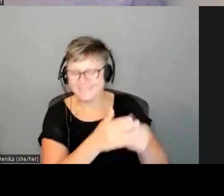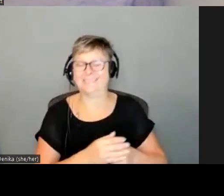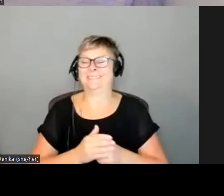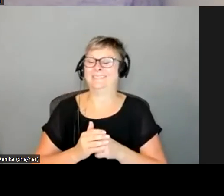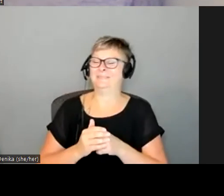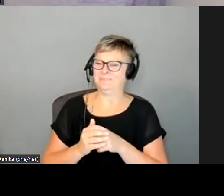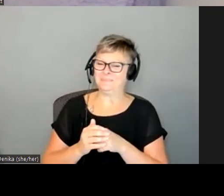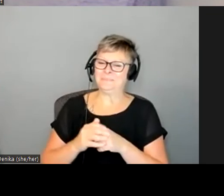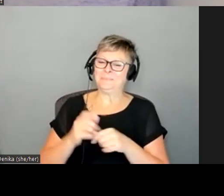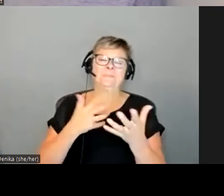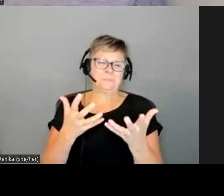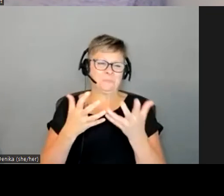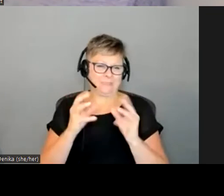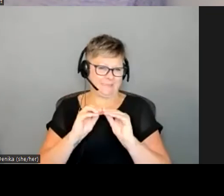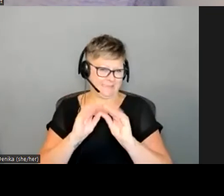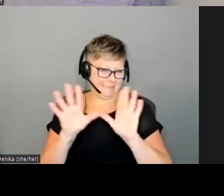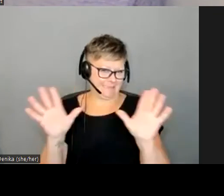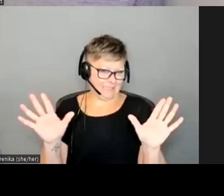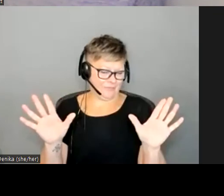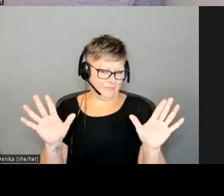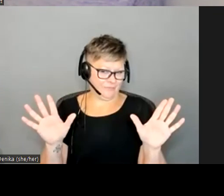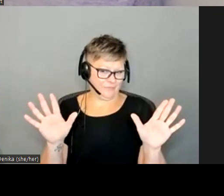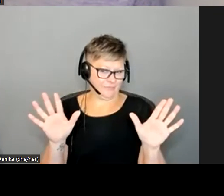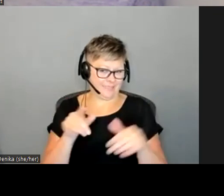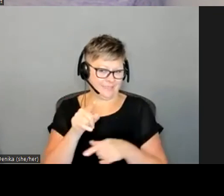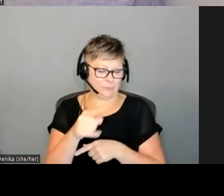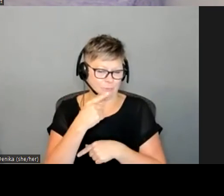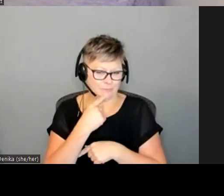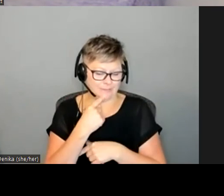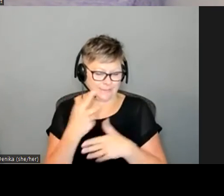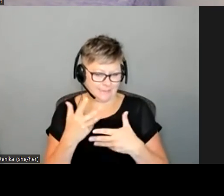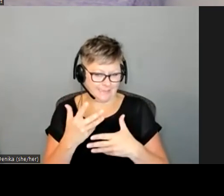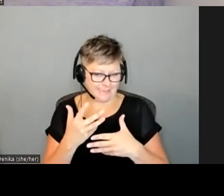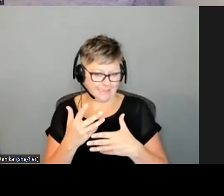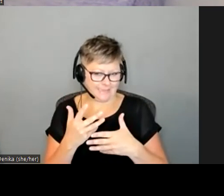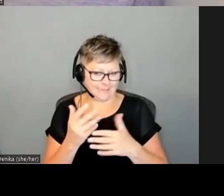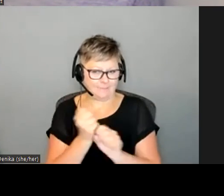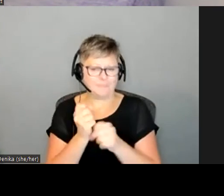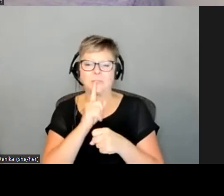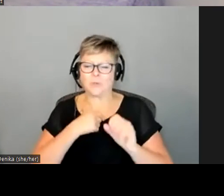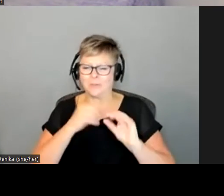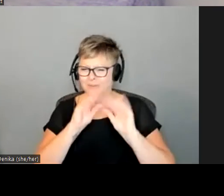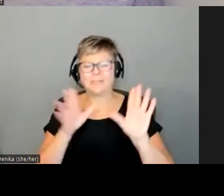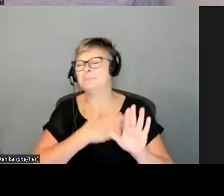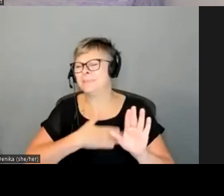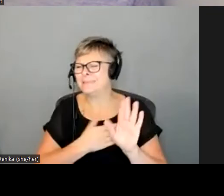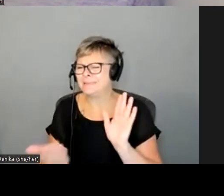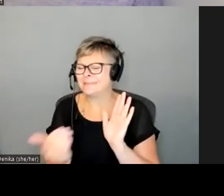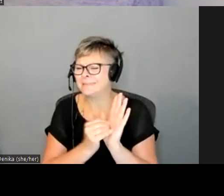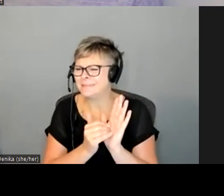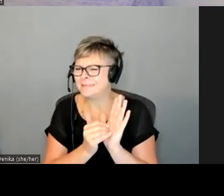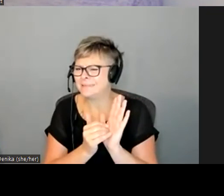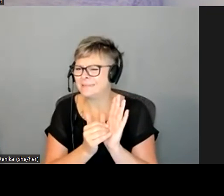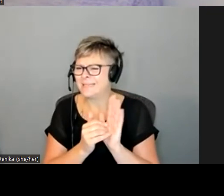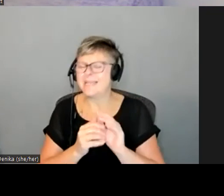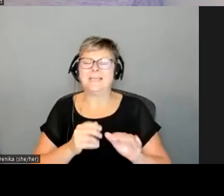I just want to clarify what you're saying is that, sorry, you have to. Sorry, yeah, it was a bit